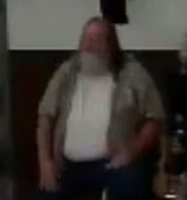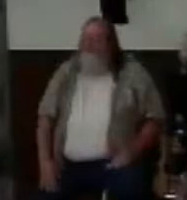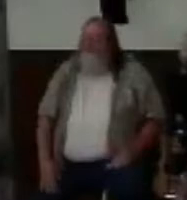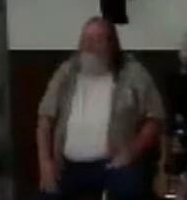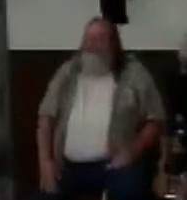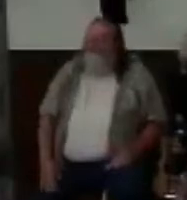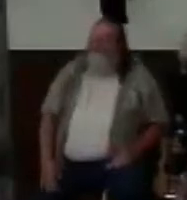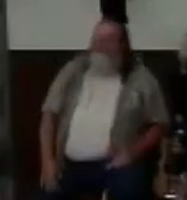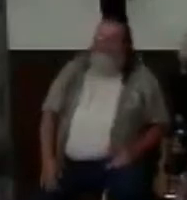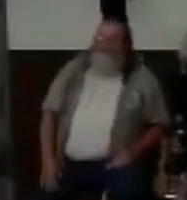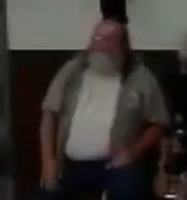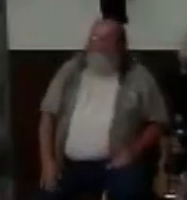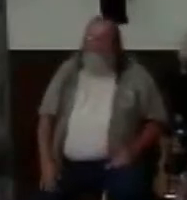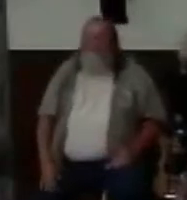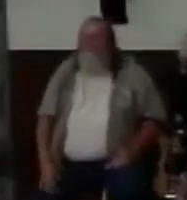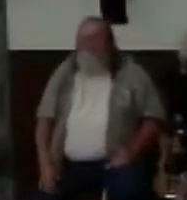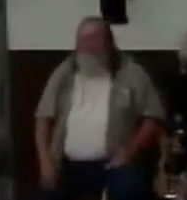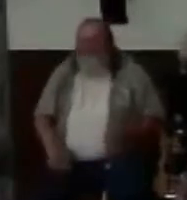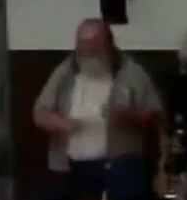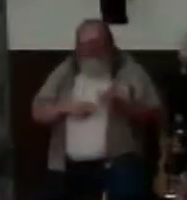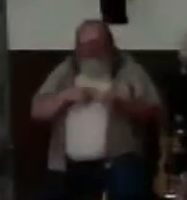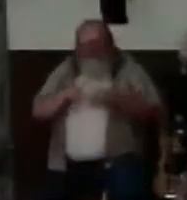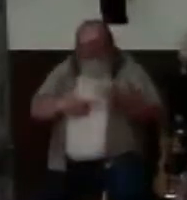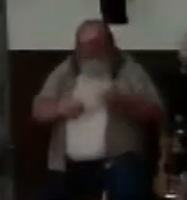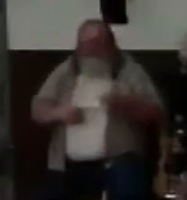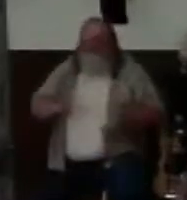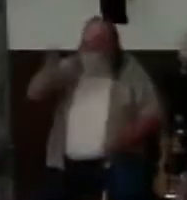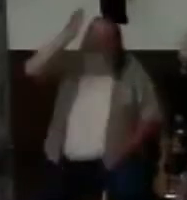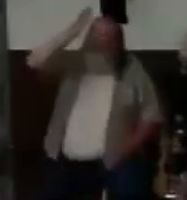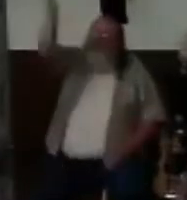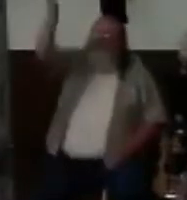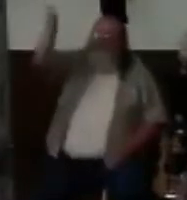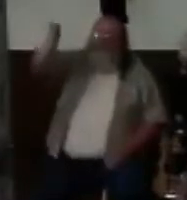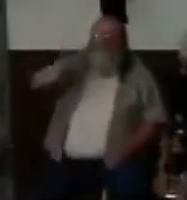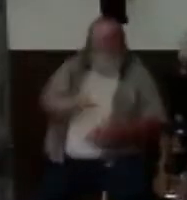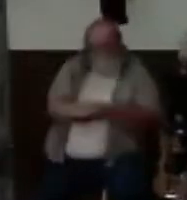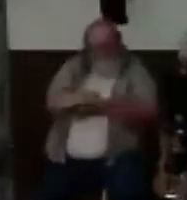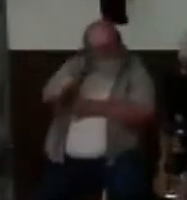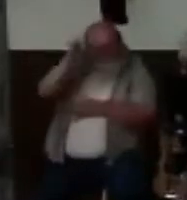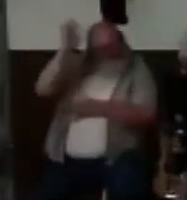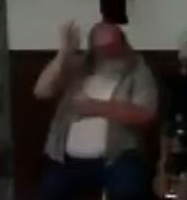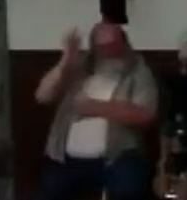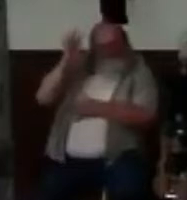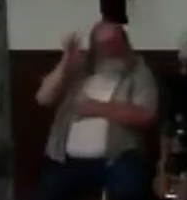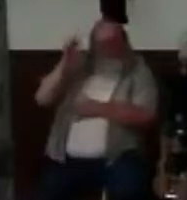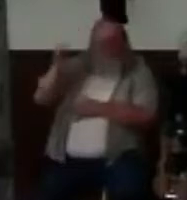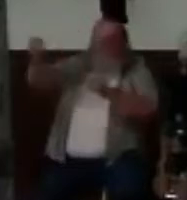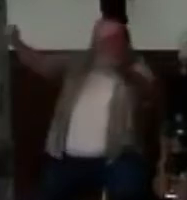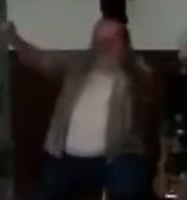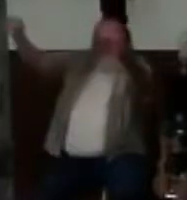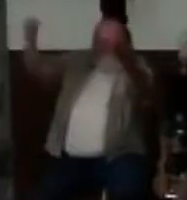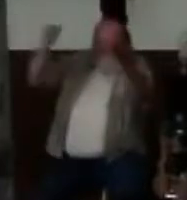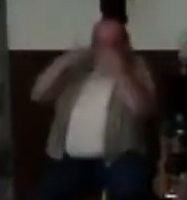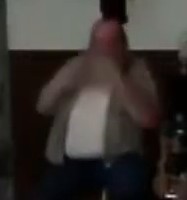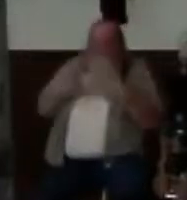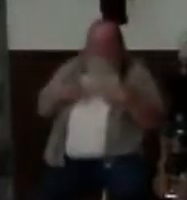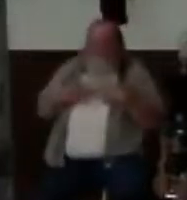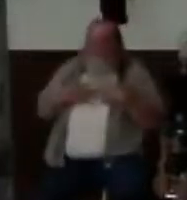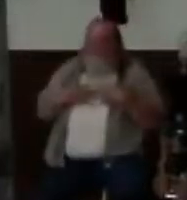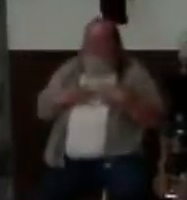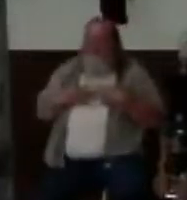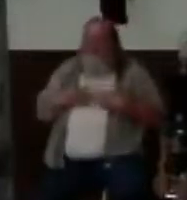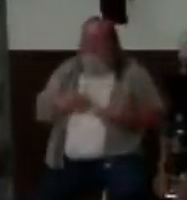just about his glorious return, and once a year we gathered as believers just to